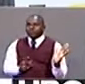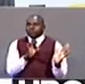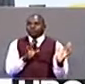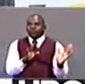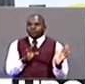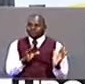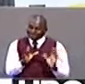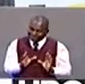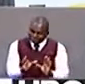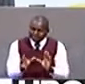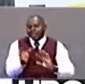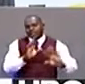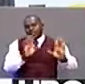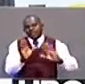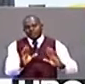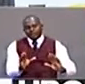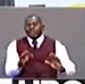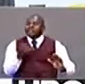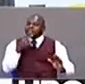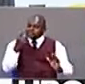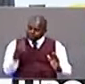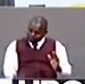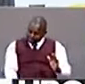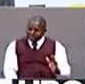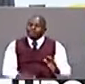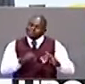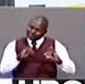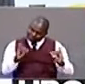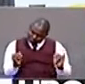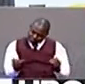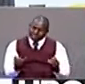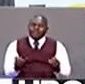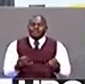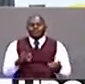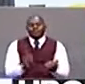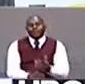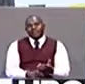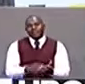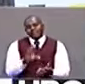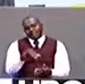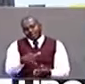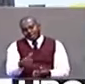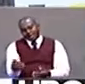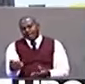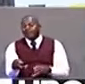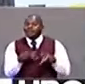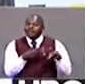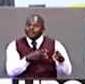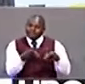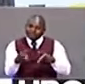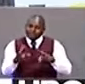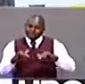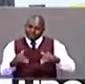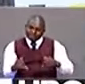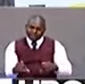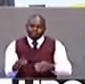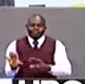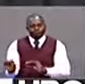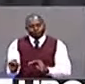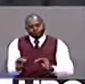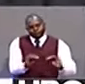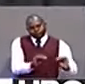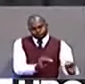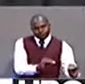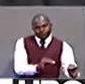evicted forcefully. Actually, it says they should try and find an amicable way of how they can be made to